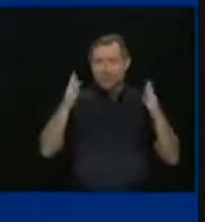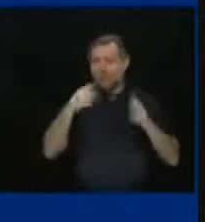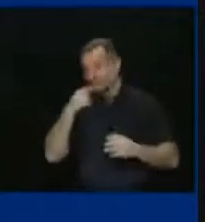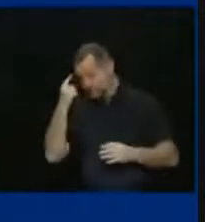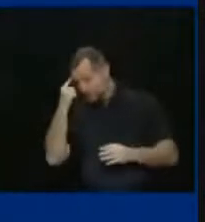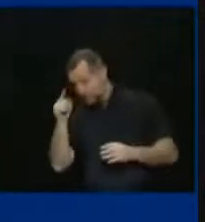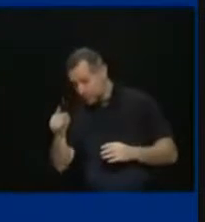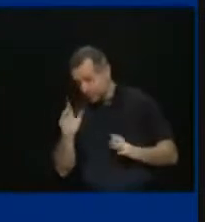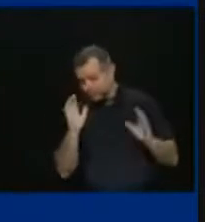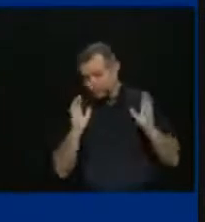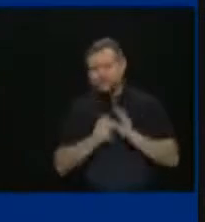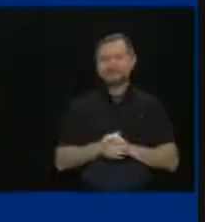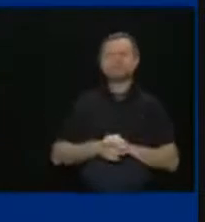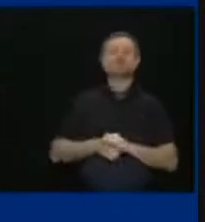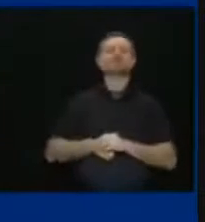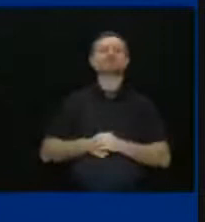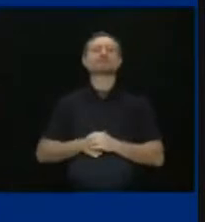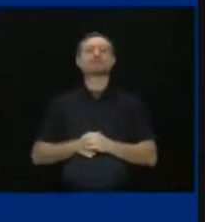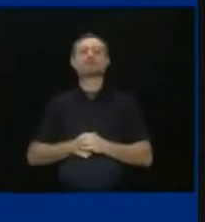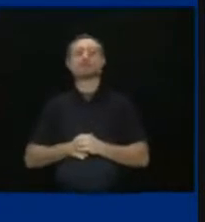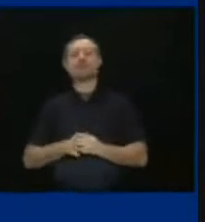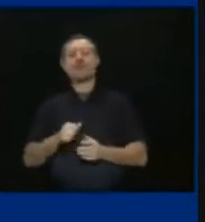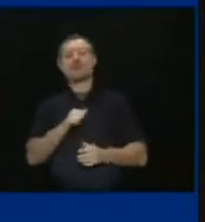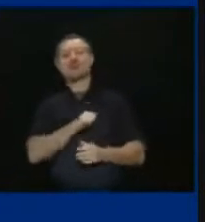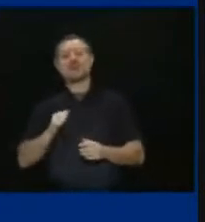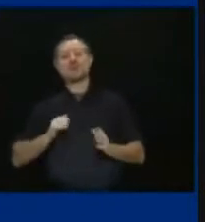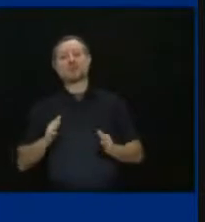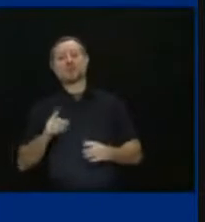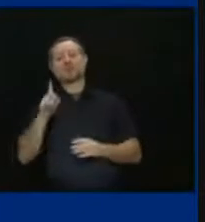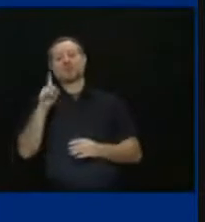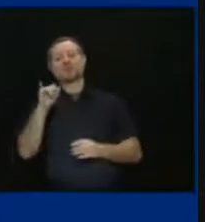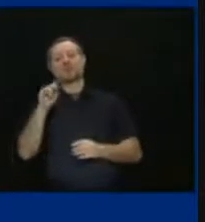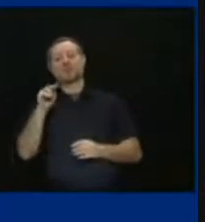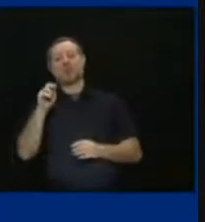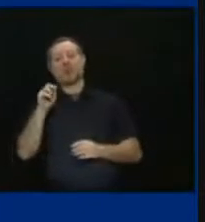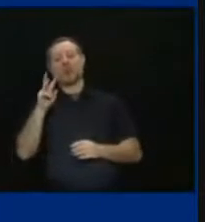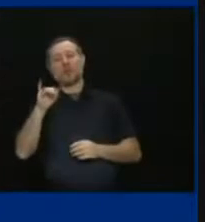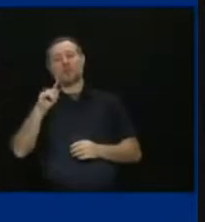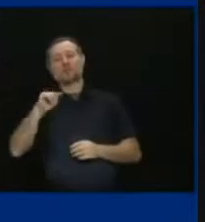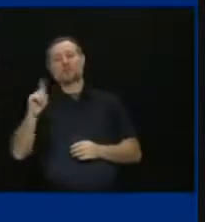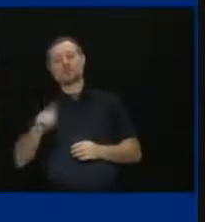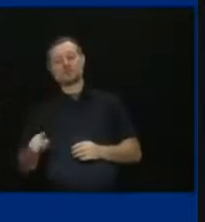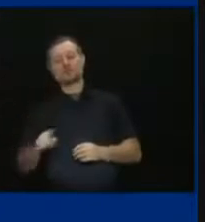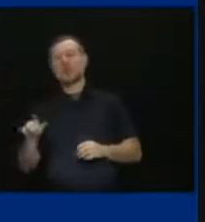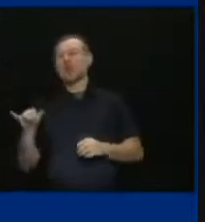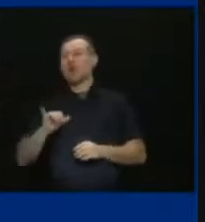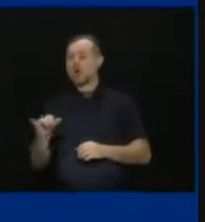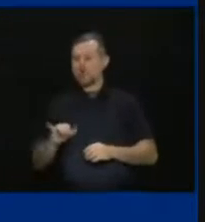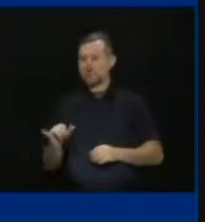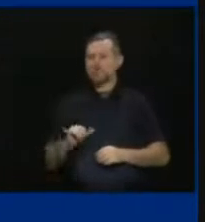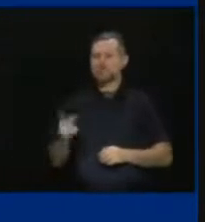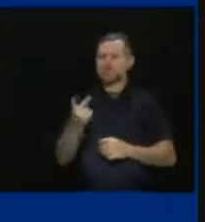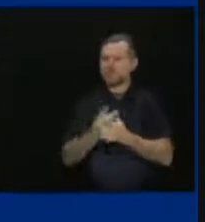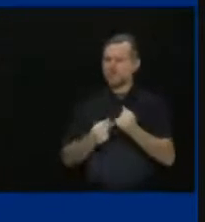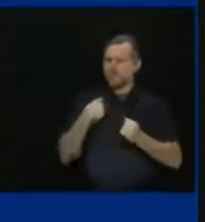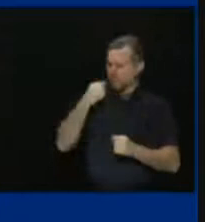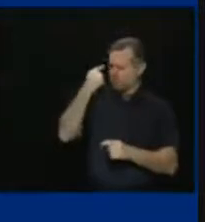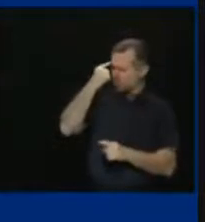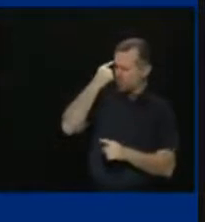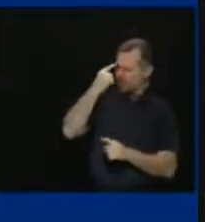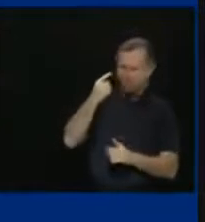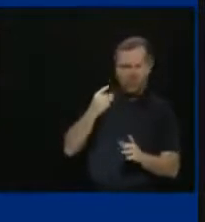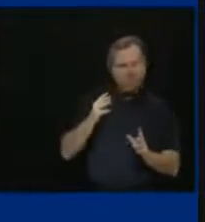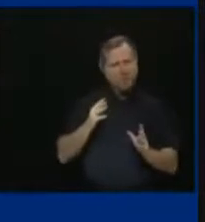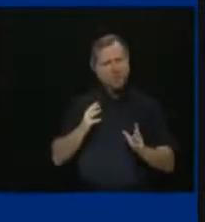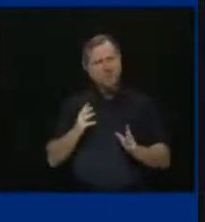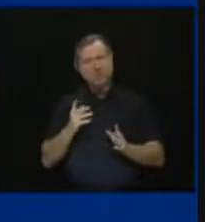And clap, because this is going to help. Assemblymember Dinowitz they also said, what they do. Why? Explain that. This is another one of those